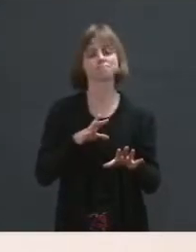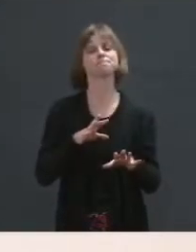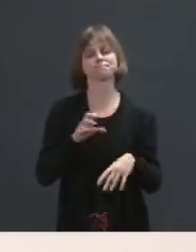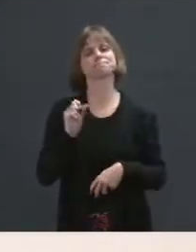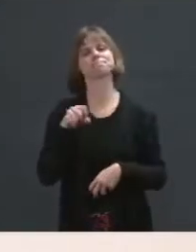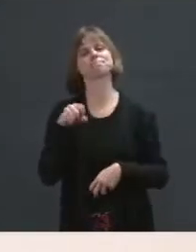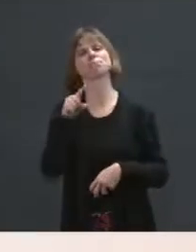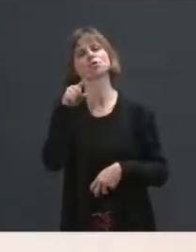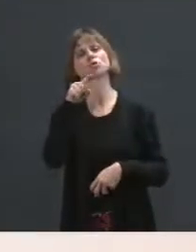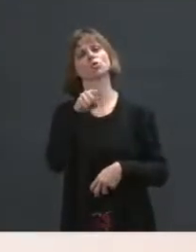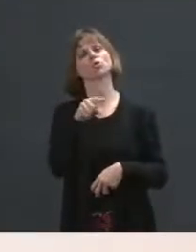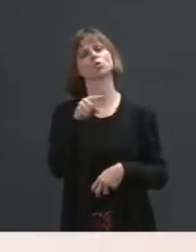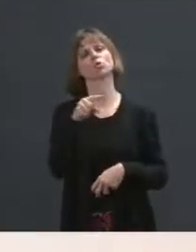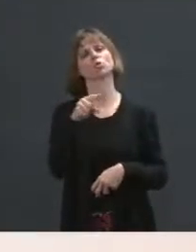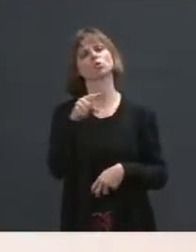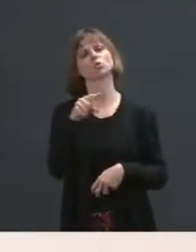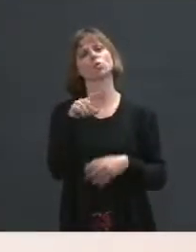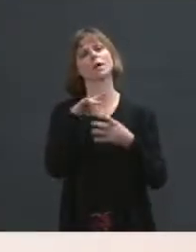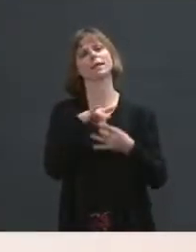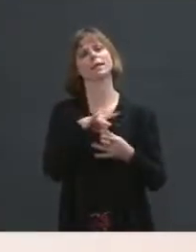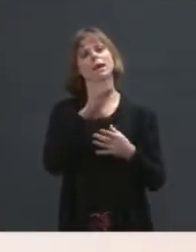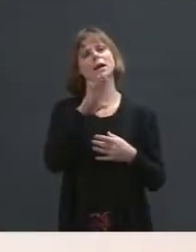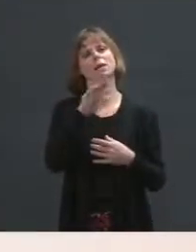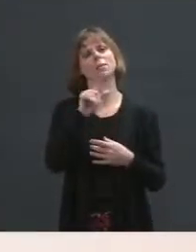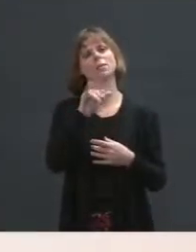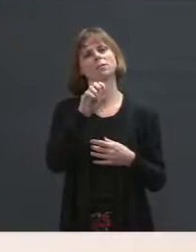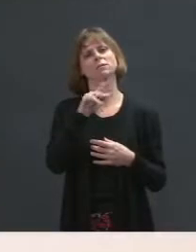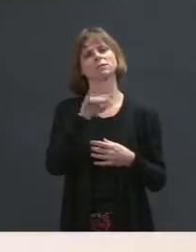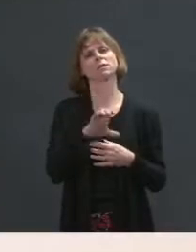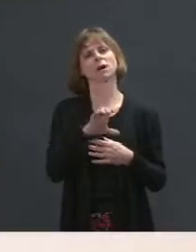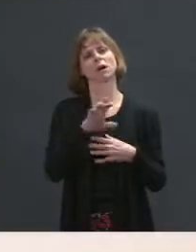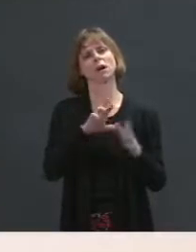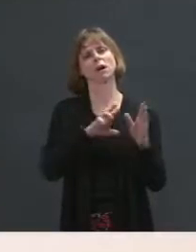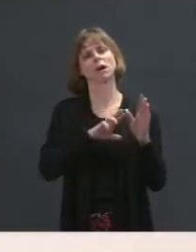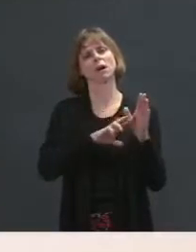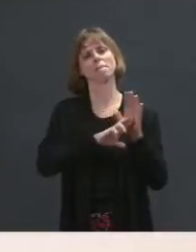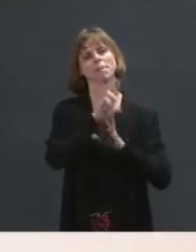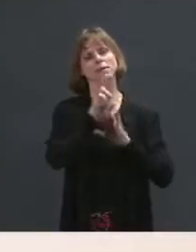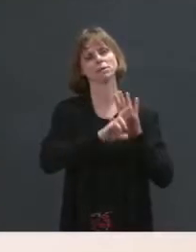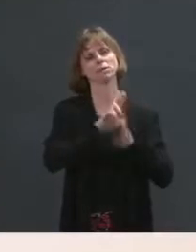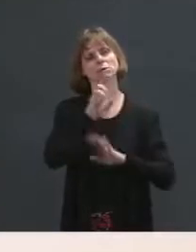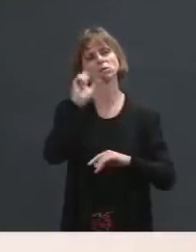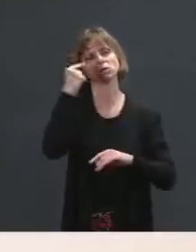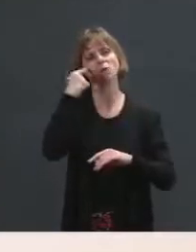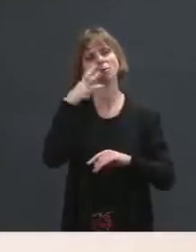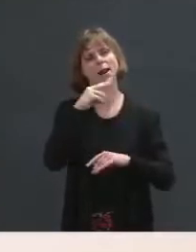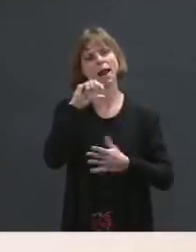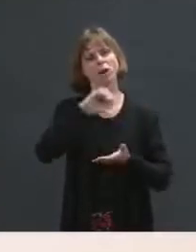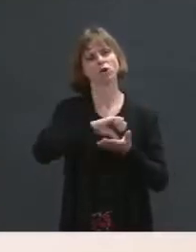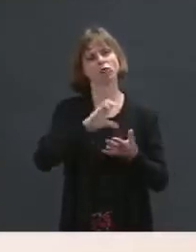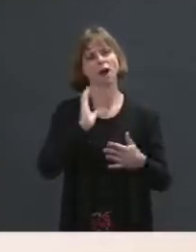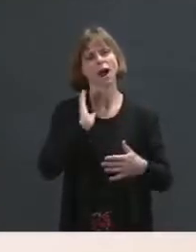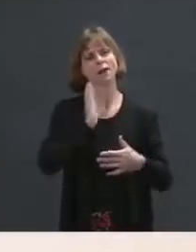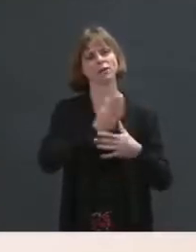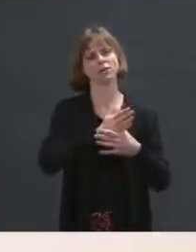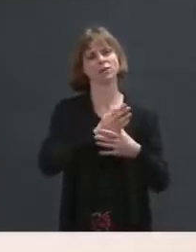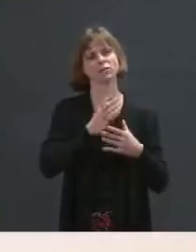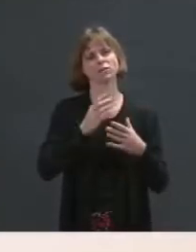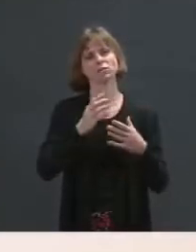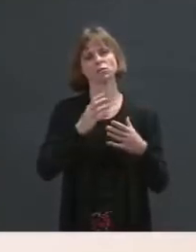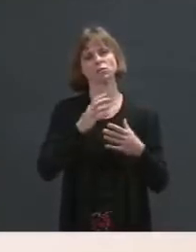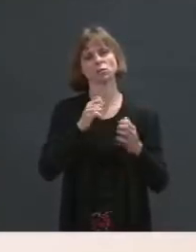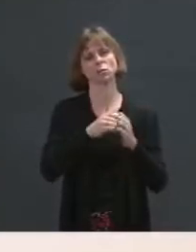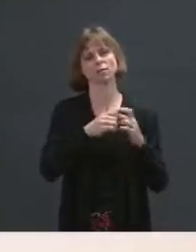gonna link the ballistic missiles development and Iran's interference in four Arab countries to the nuclear file, or are you